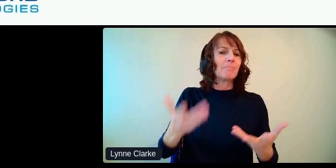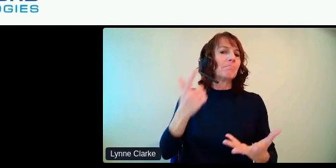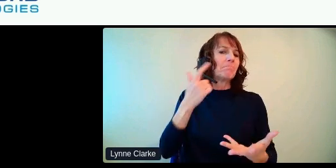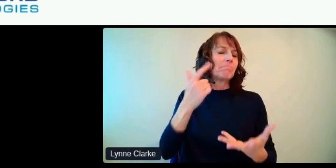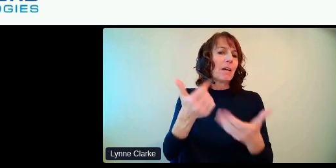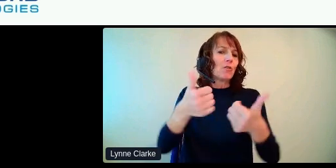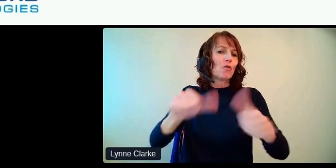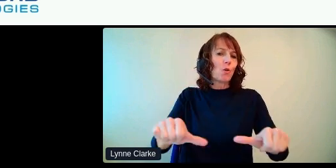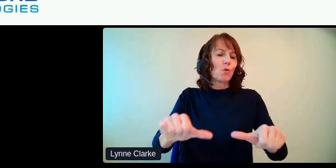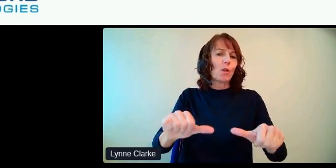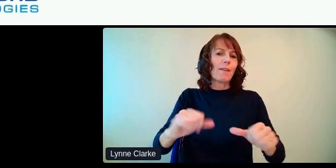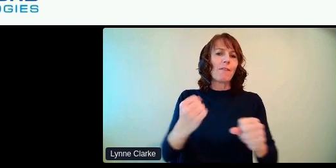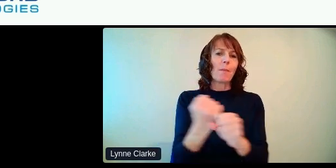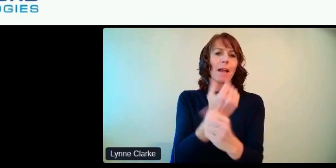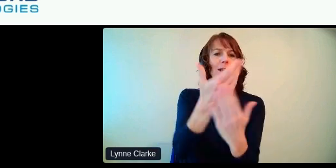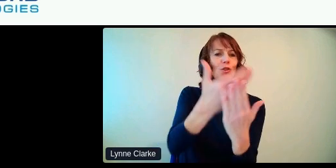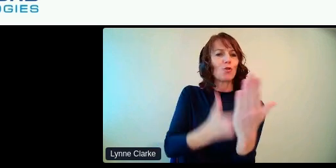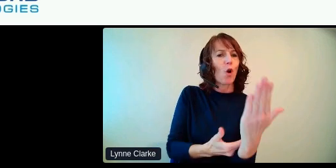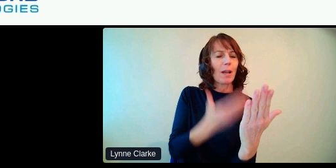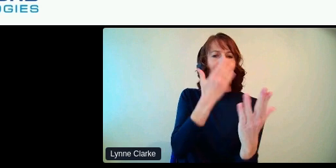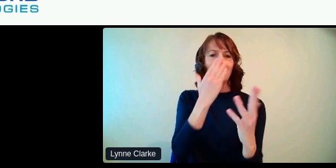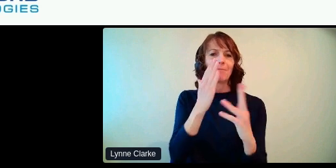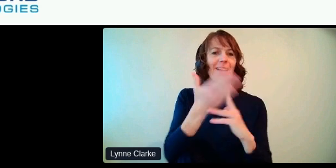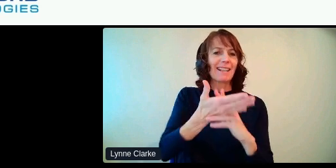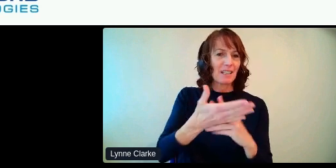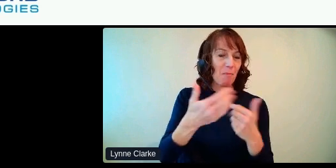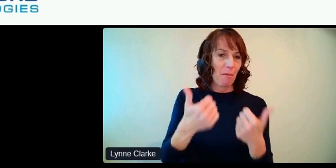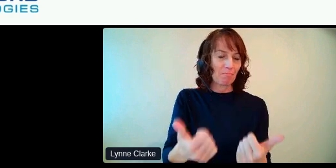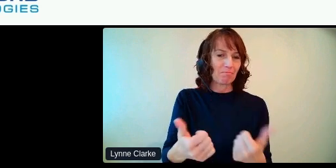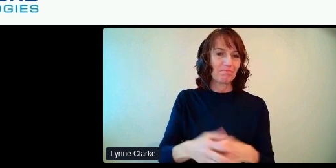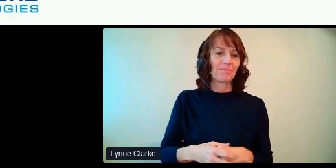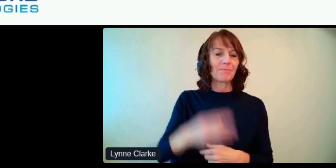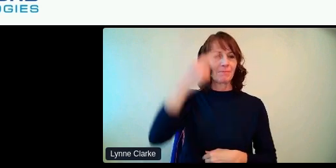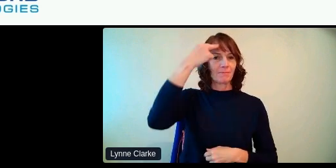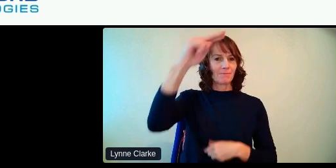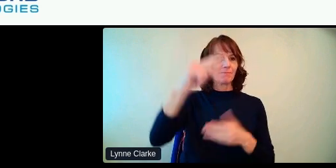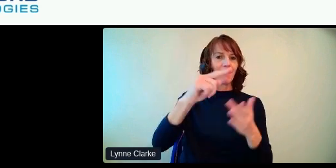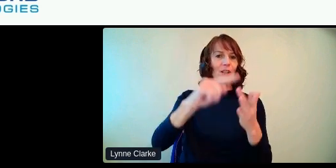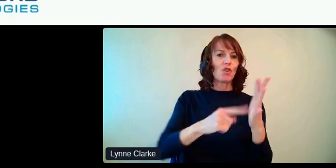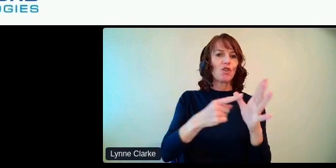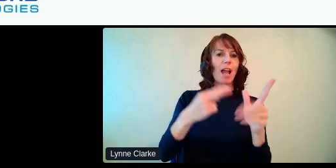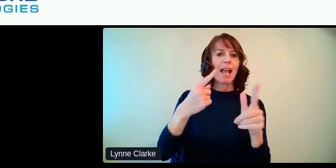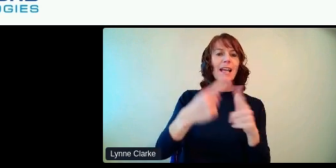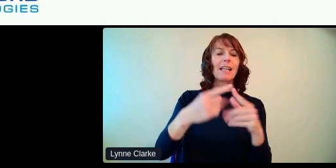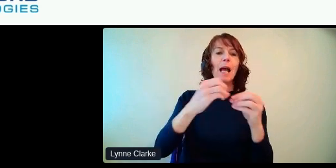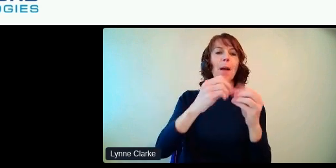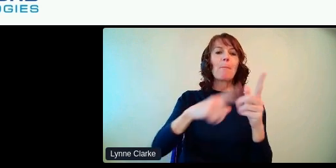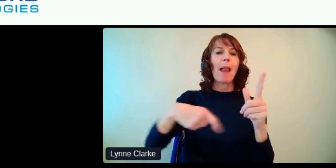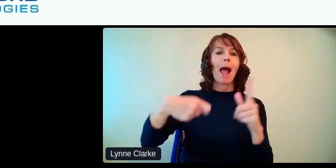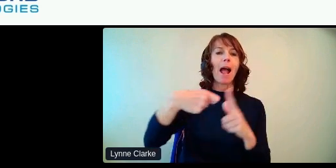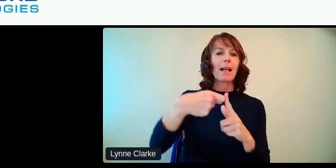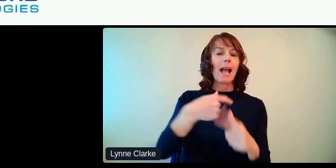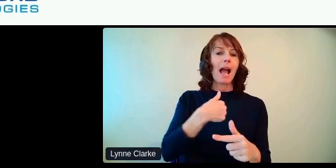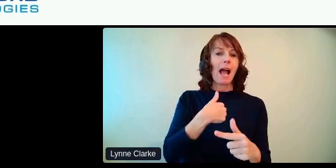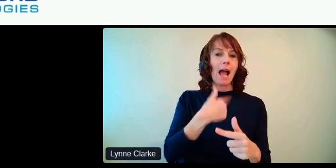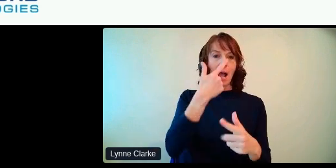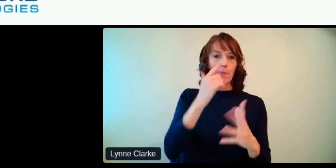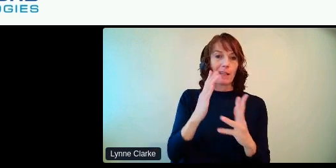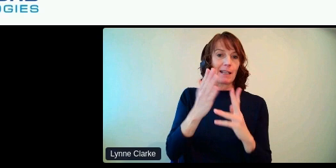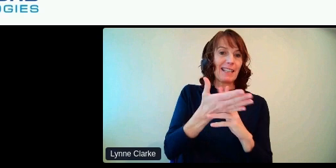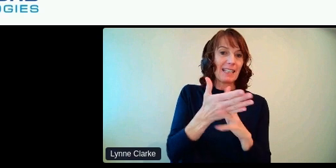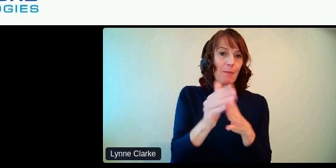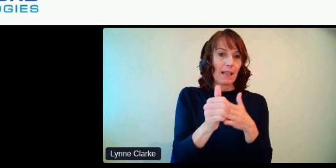for making documents accessible. My name is Jane Black, and I am the accessibility